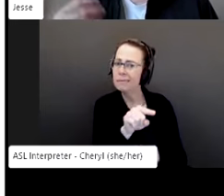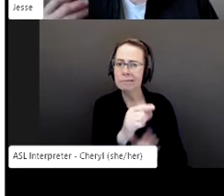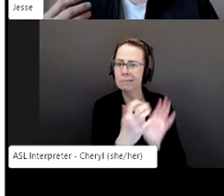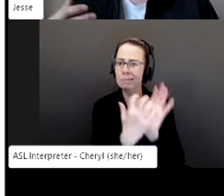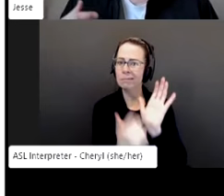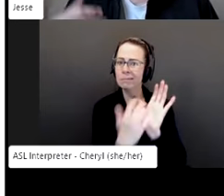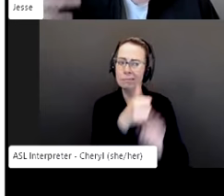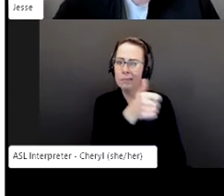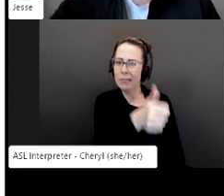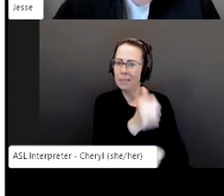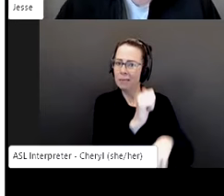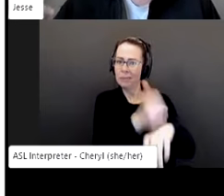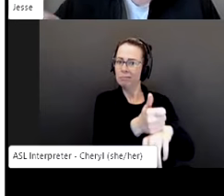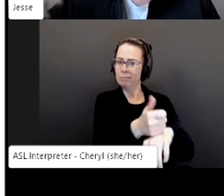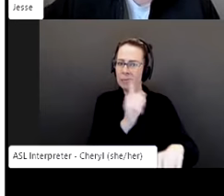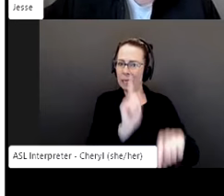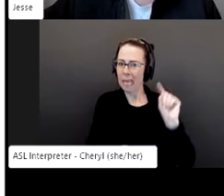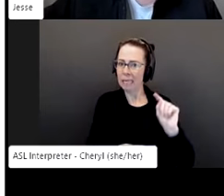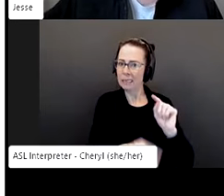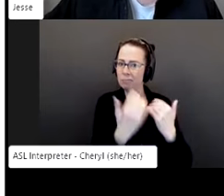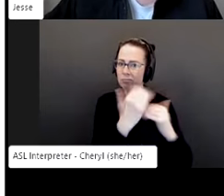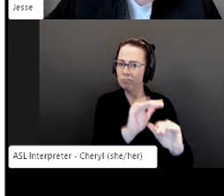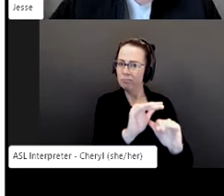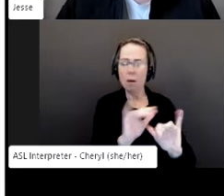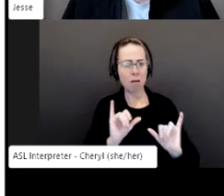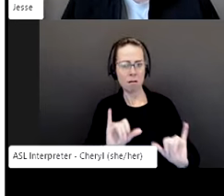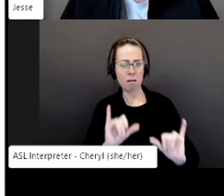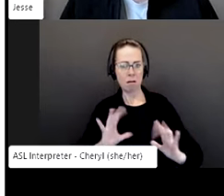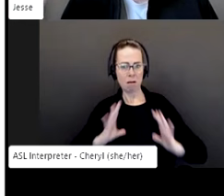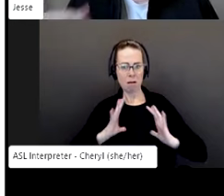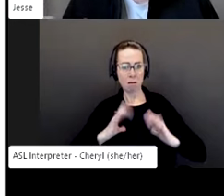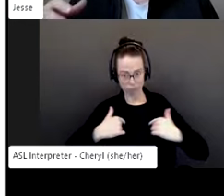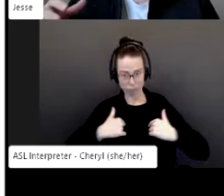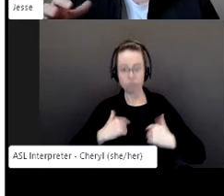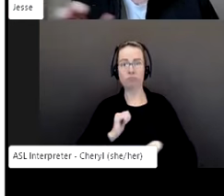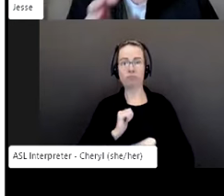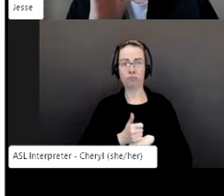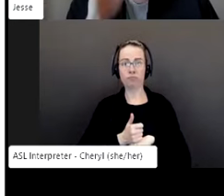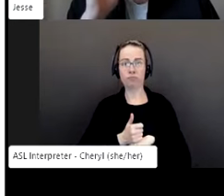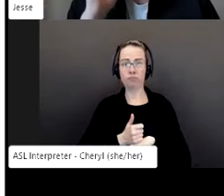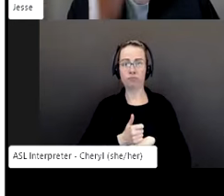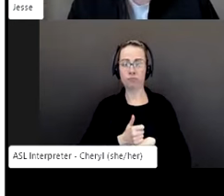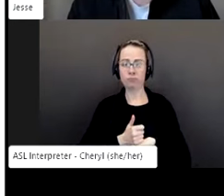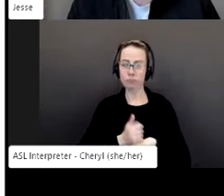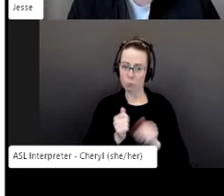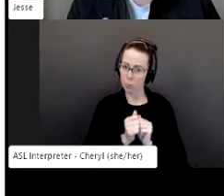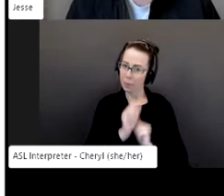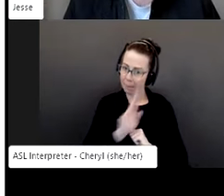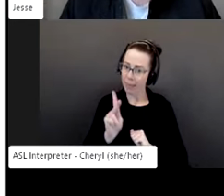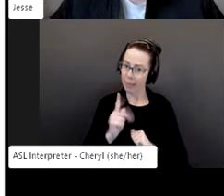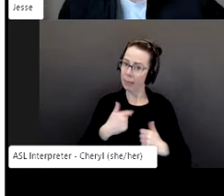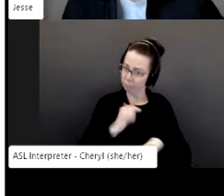let's say the business, it's by the service itself, whereas automated bill payments are something that you set